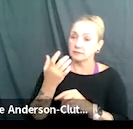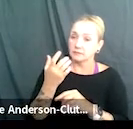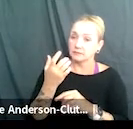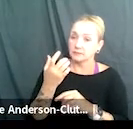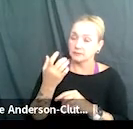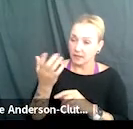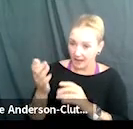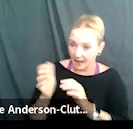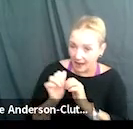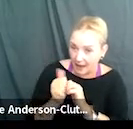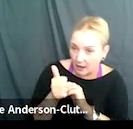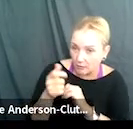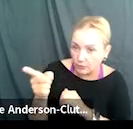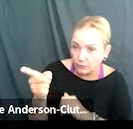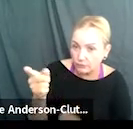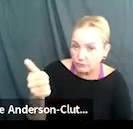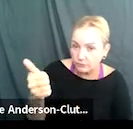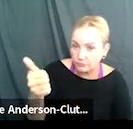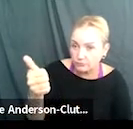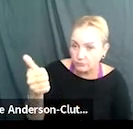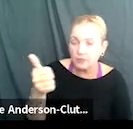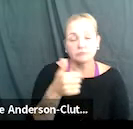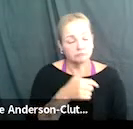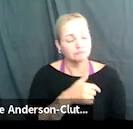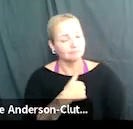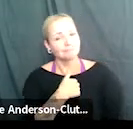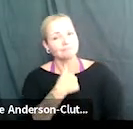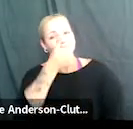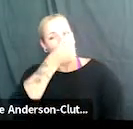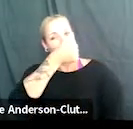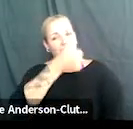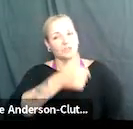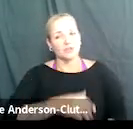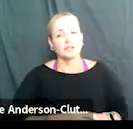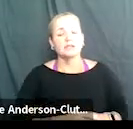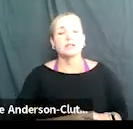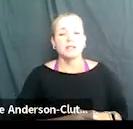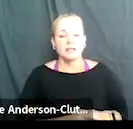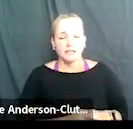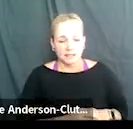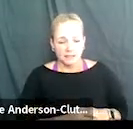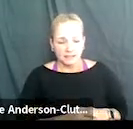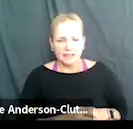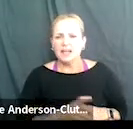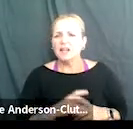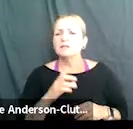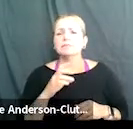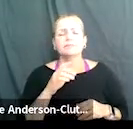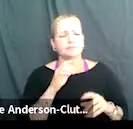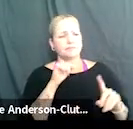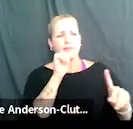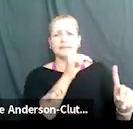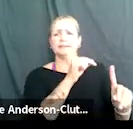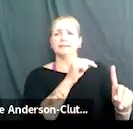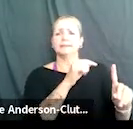I'm good. Nice to see you. Anyway, I was wondering if there were any other signs of anxiety or